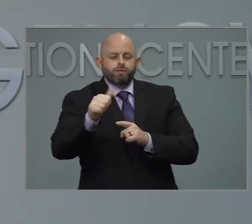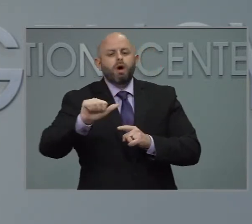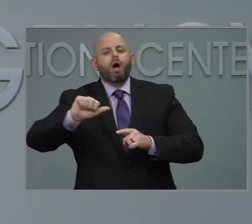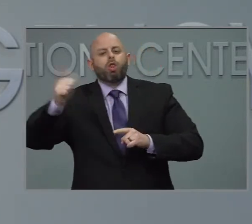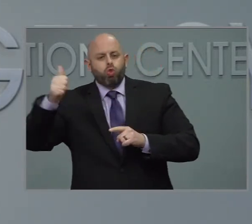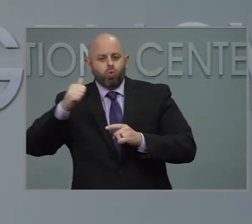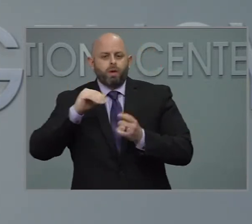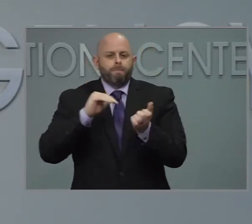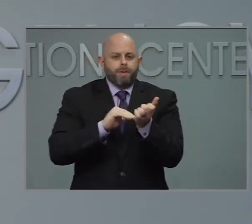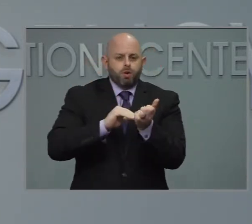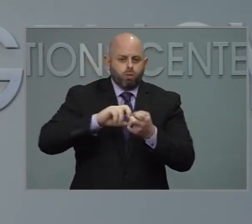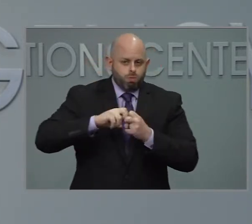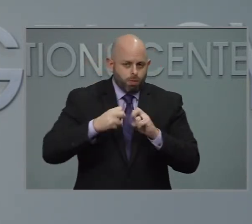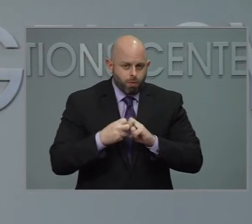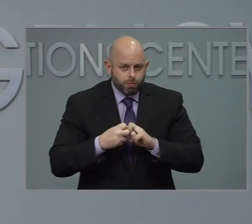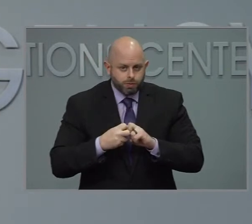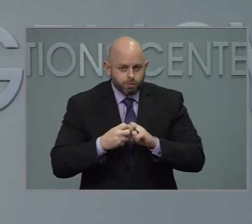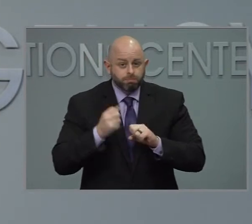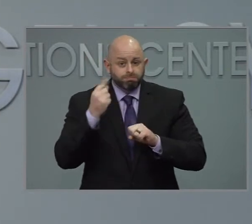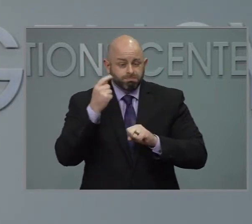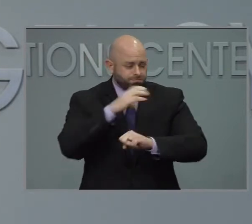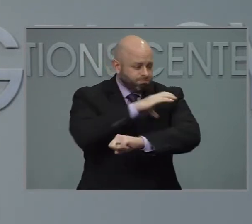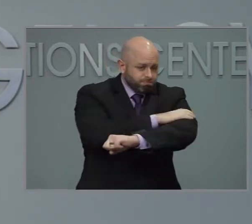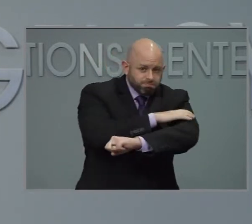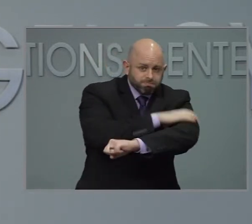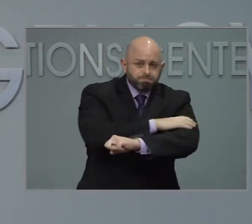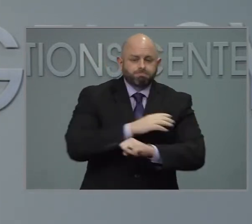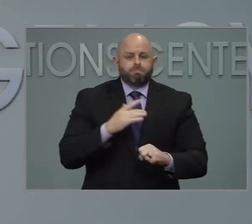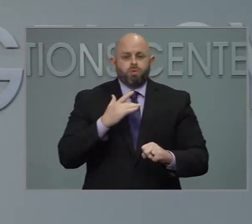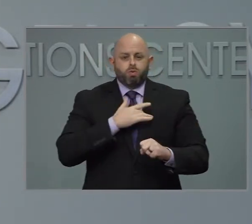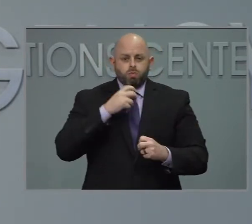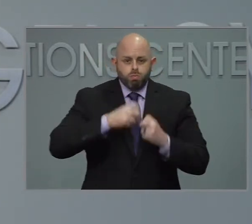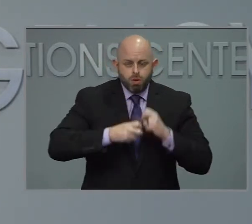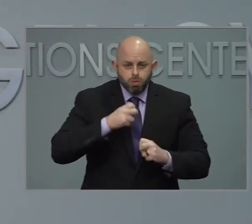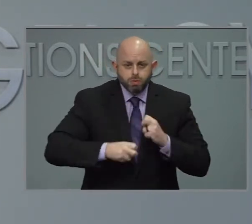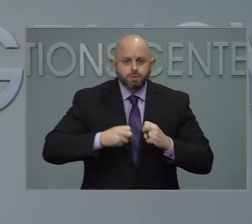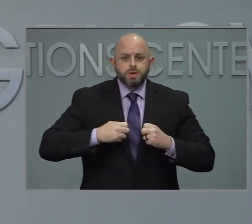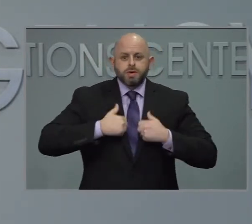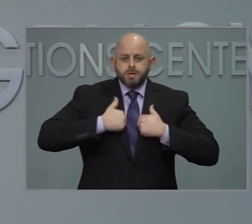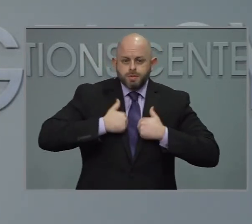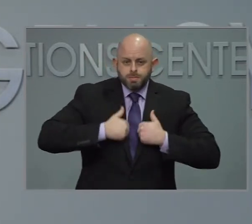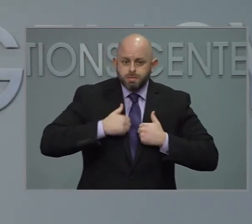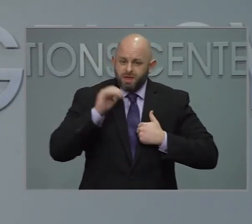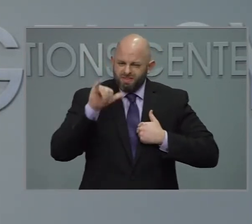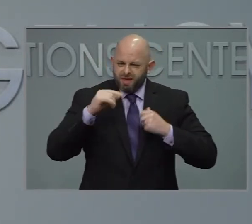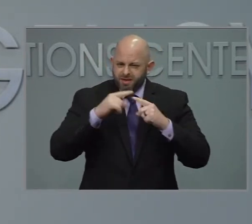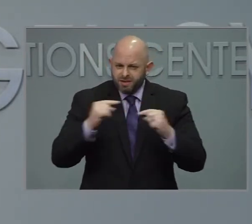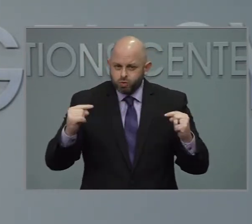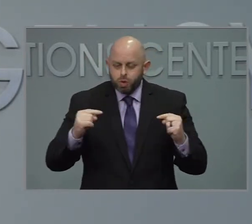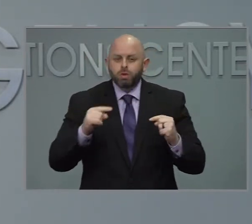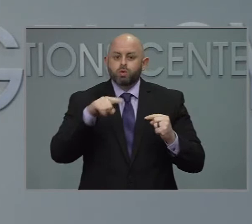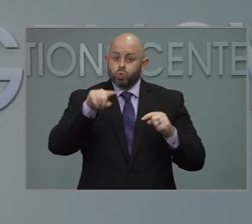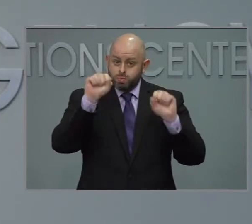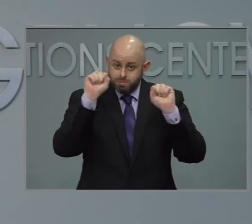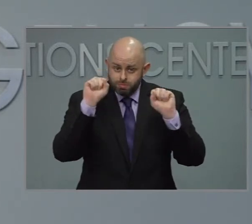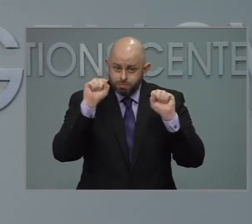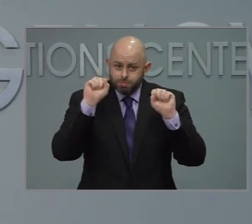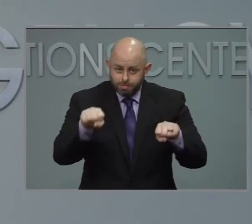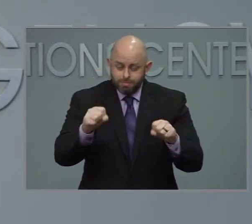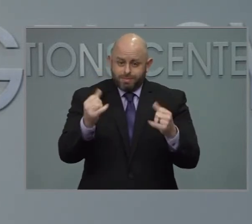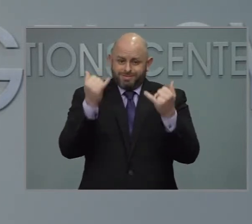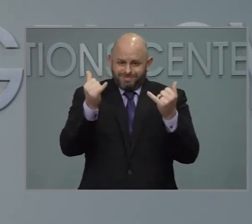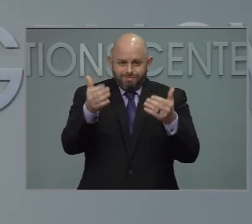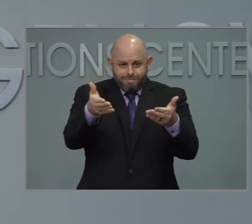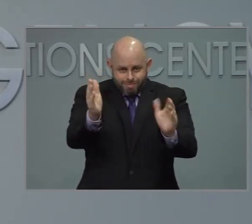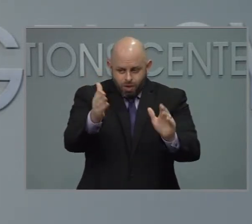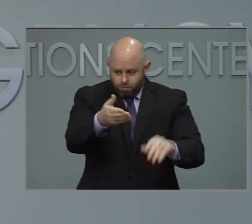an underlying medical condition that puts them at higher risk for bad outcomes from COVID, are eligible for vaccine. And I